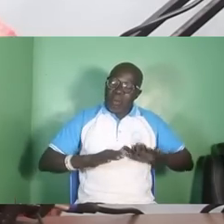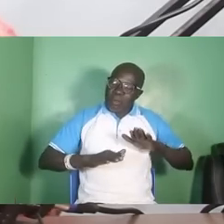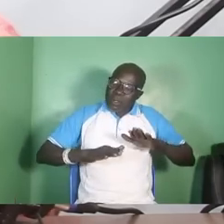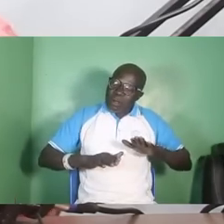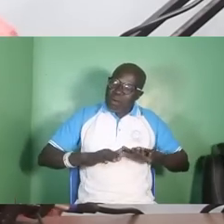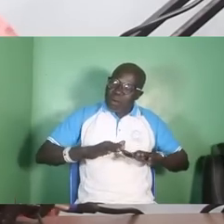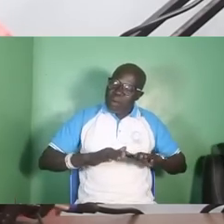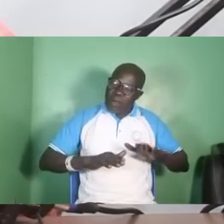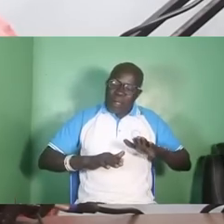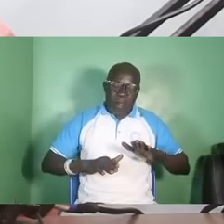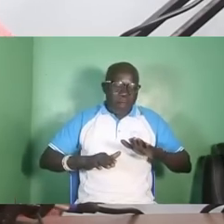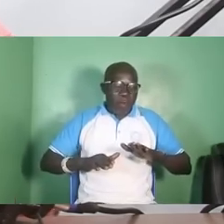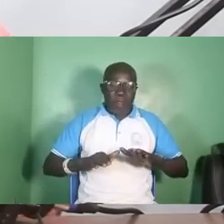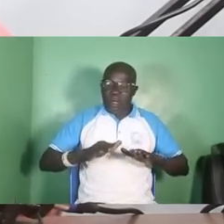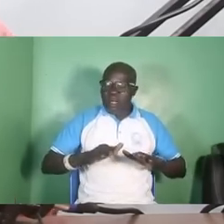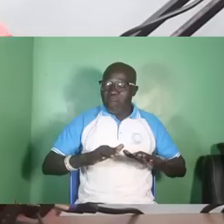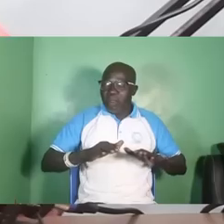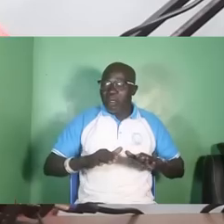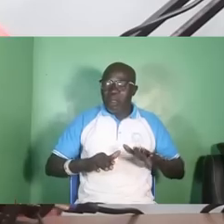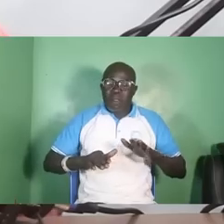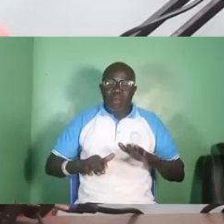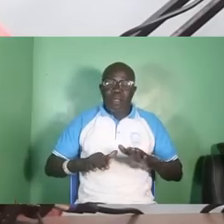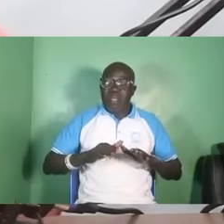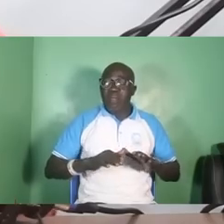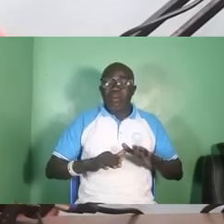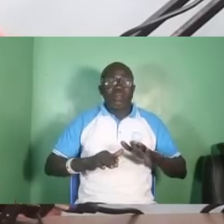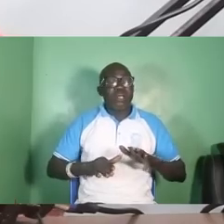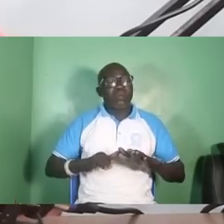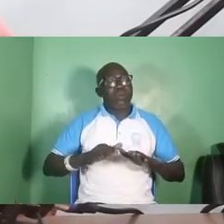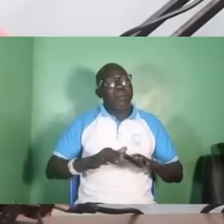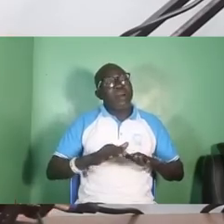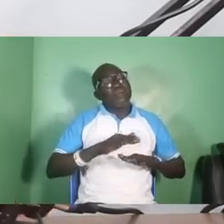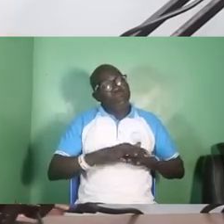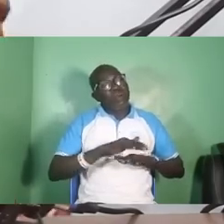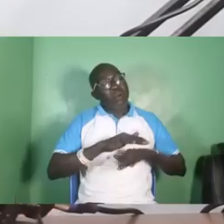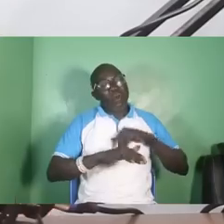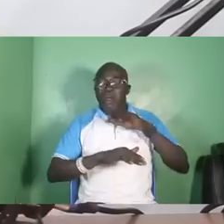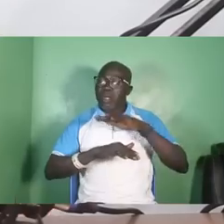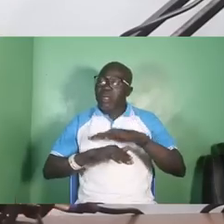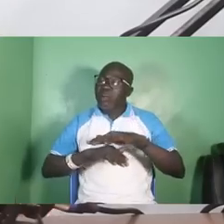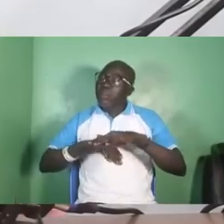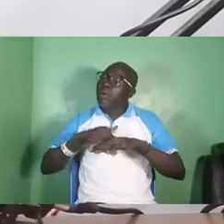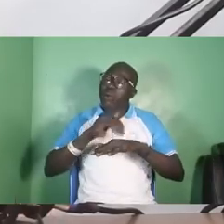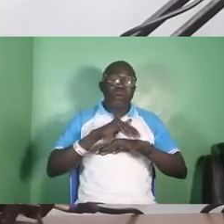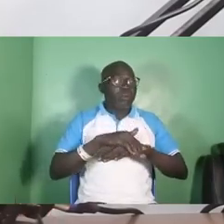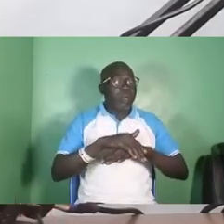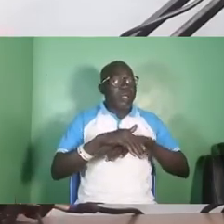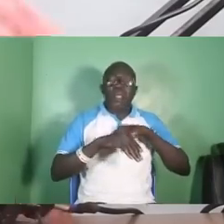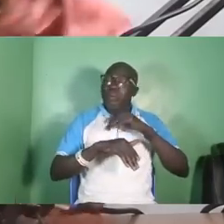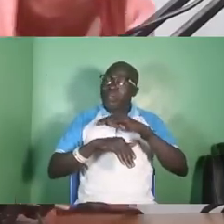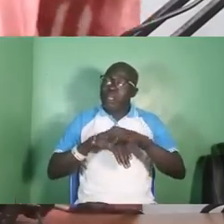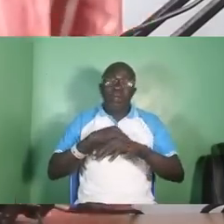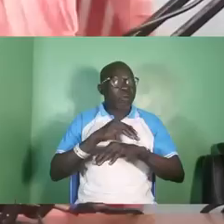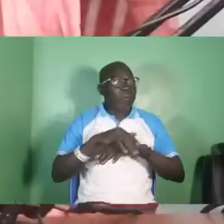se baba owo re kan mi owo aye mi se baba owo re kan mi owo aye mi